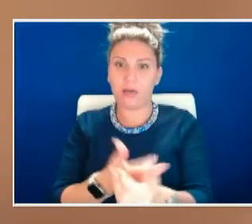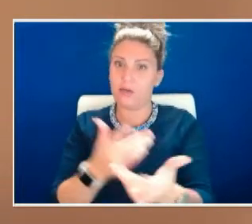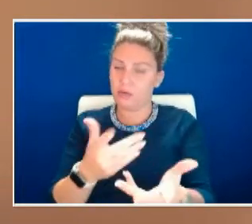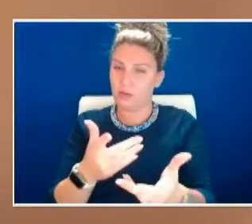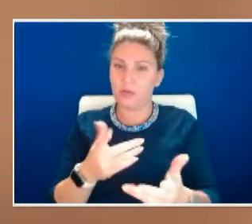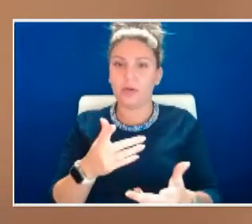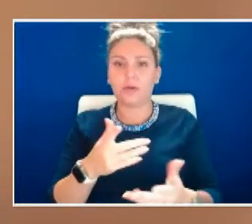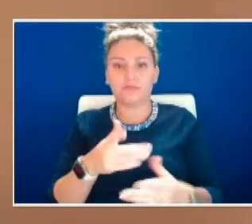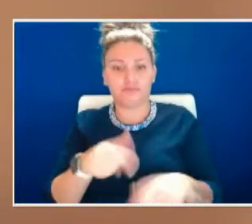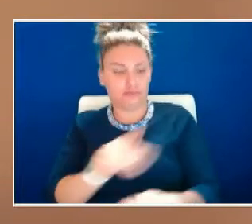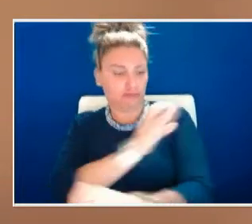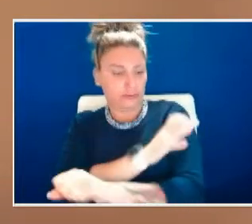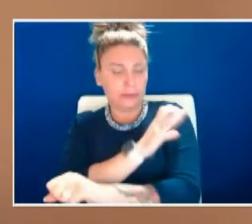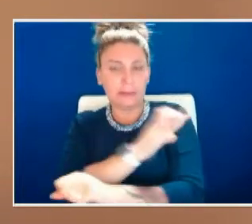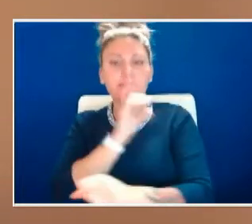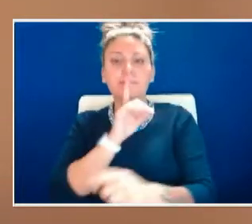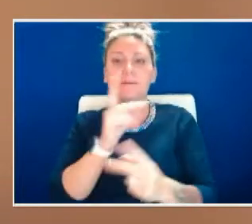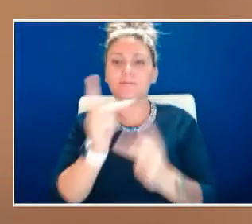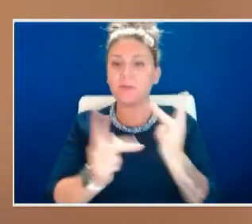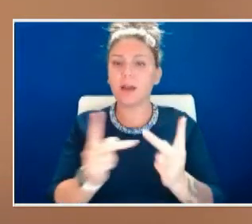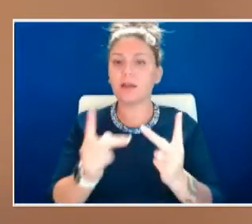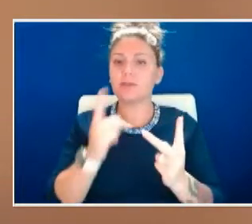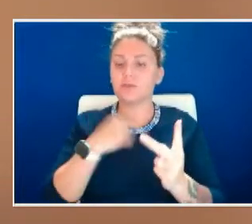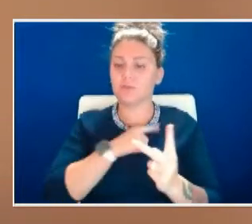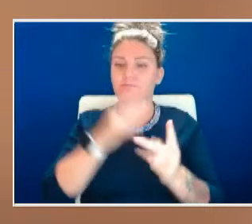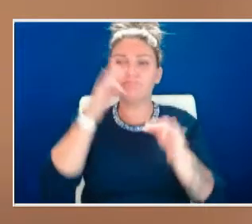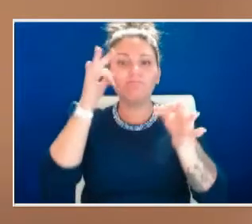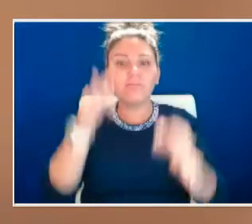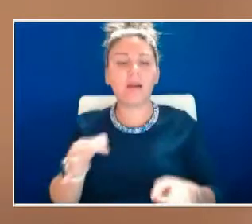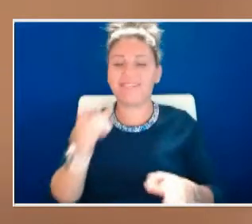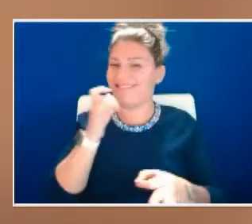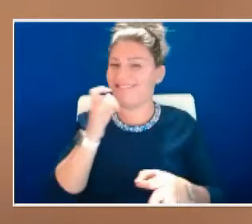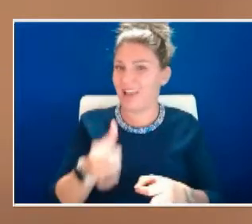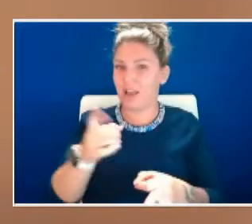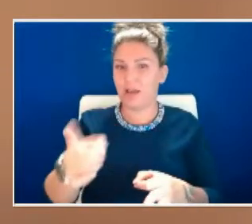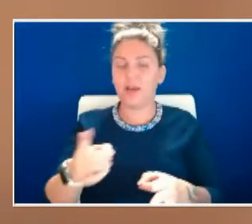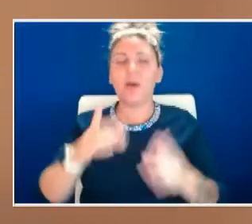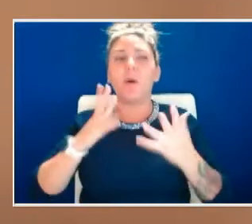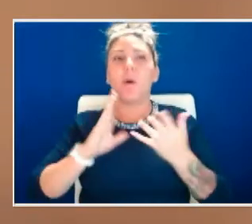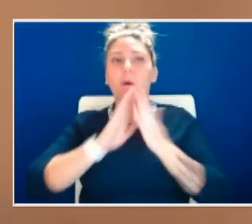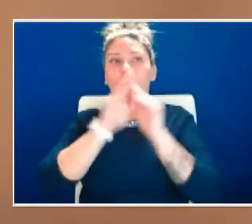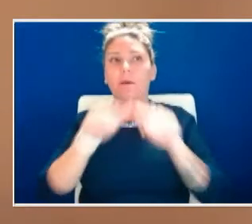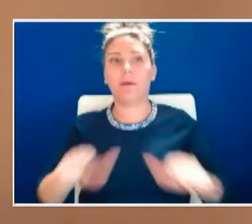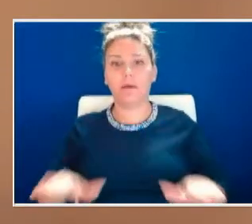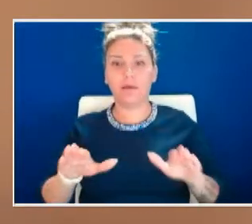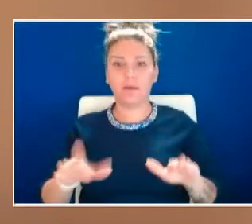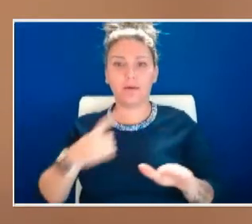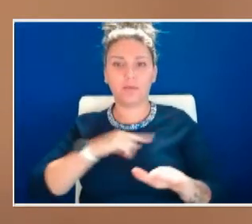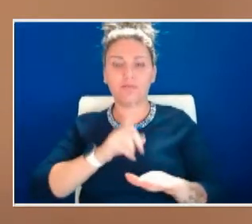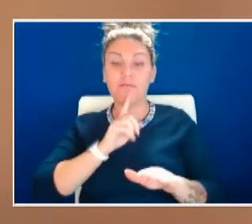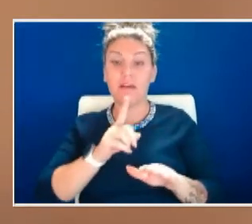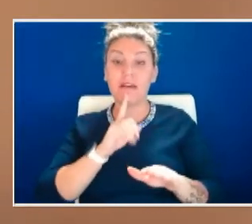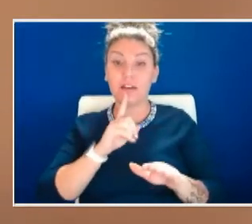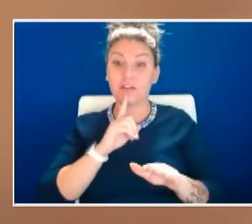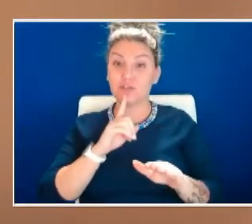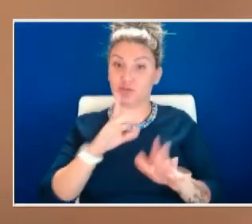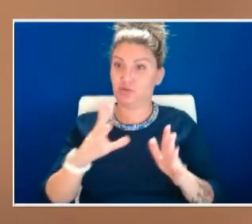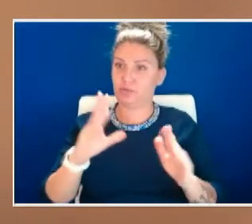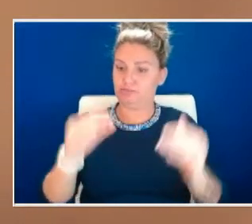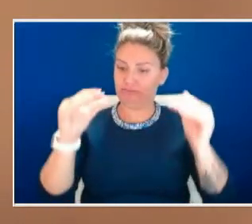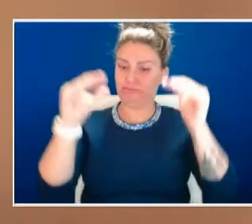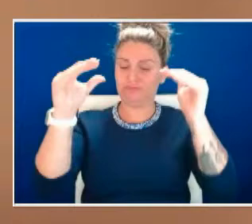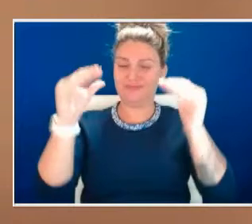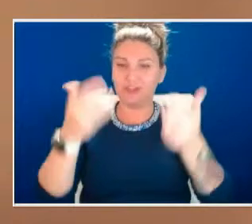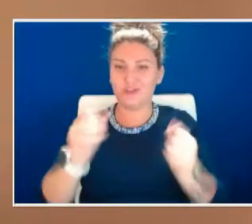clinic, we were able to determine that it wasn't, which gave her a great peace of mind. We're actually making strides about trying to seek